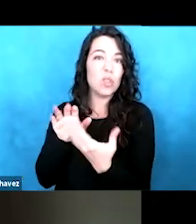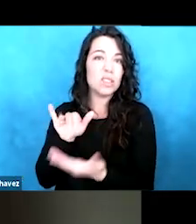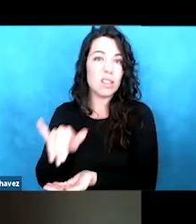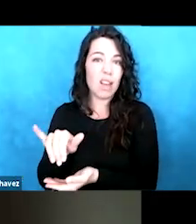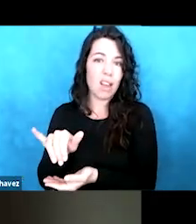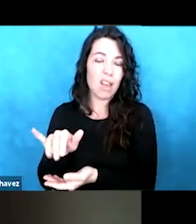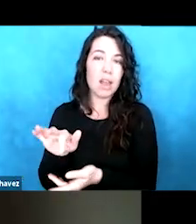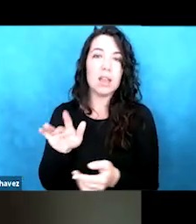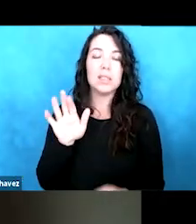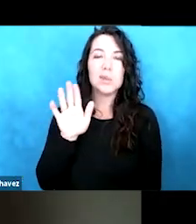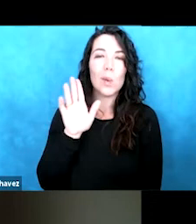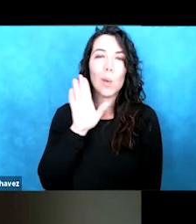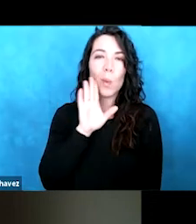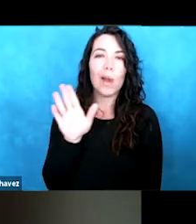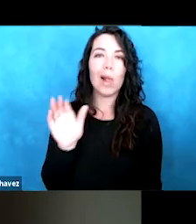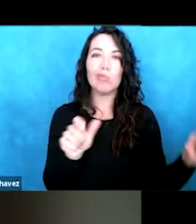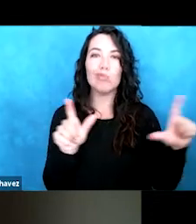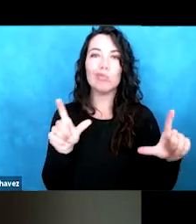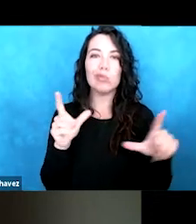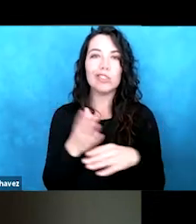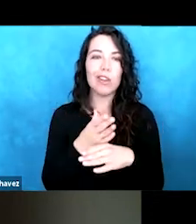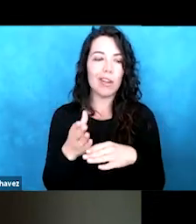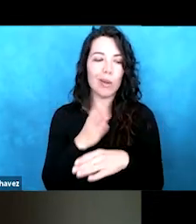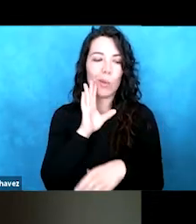to I'm going to share a screen.